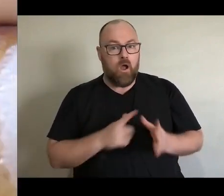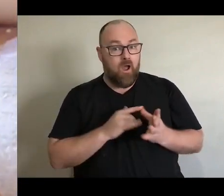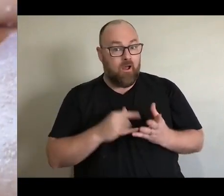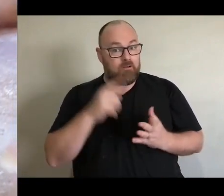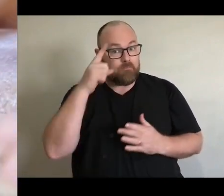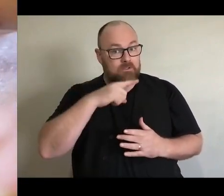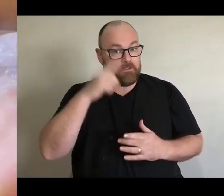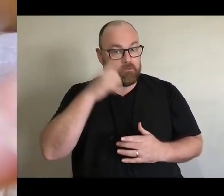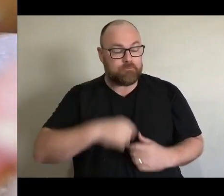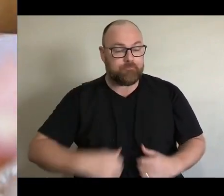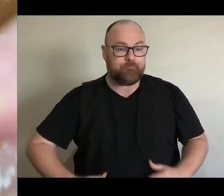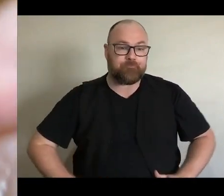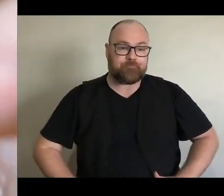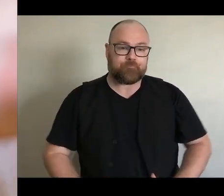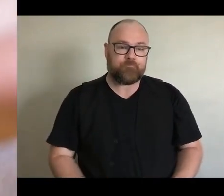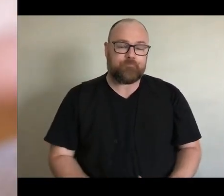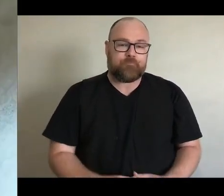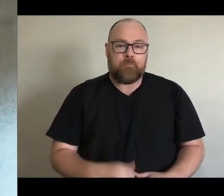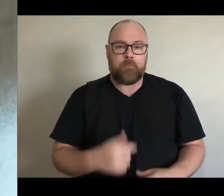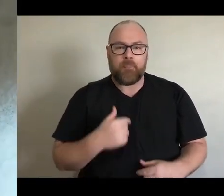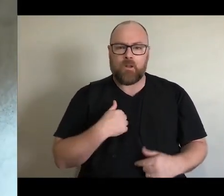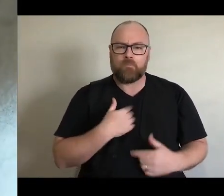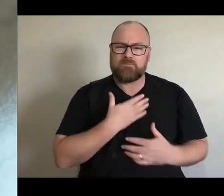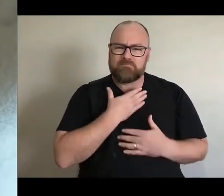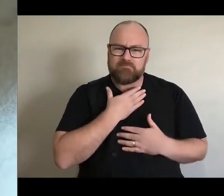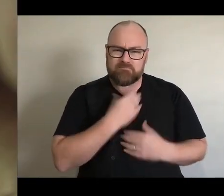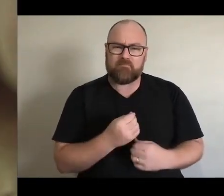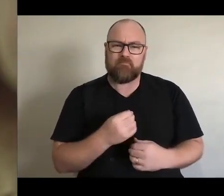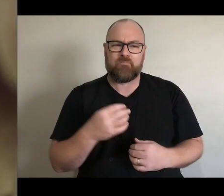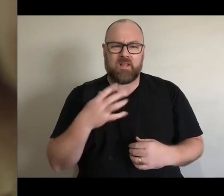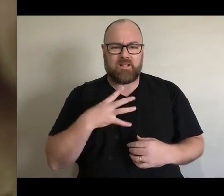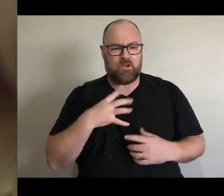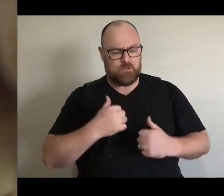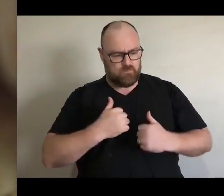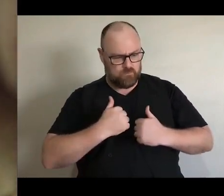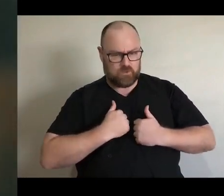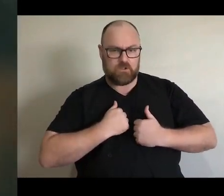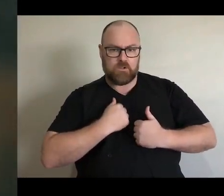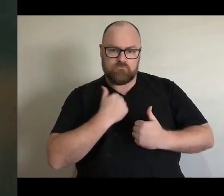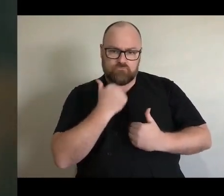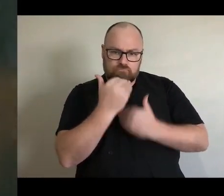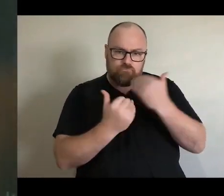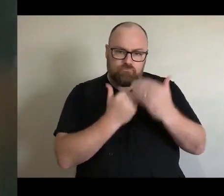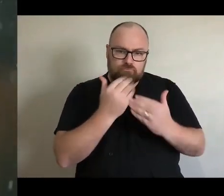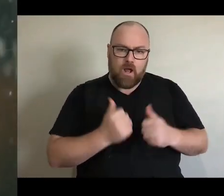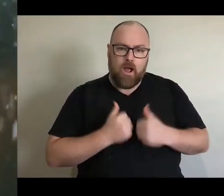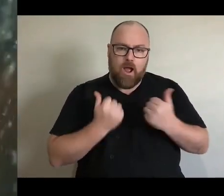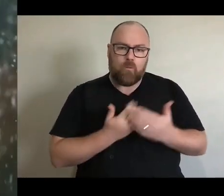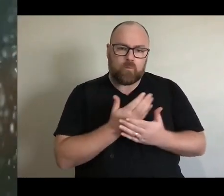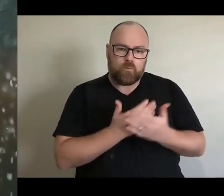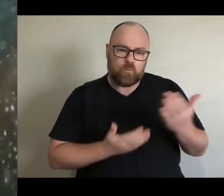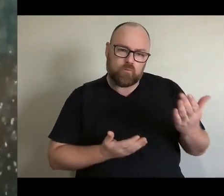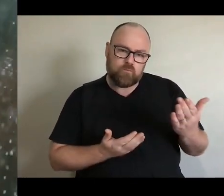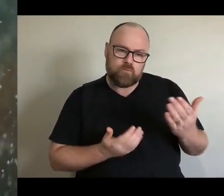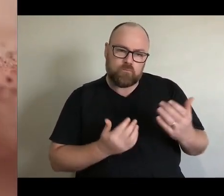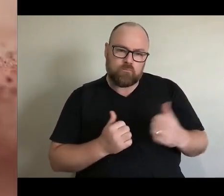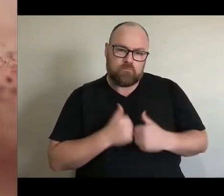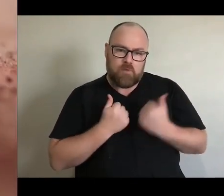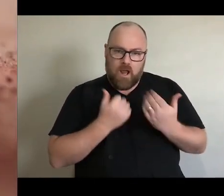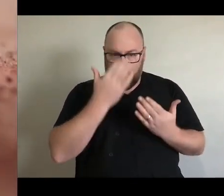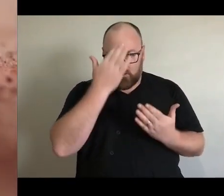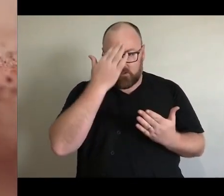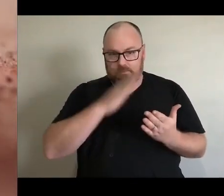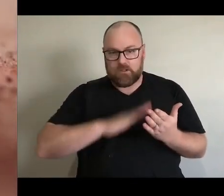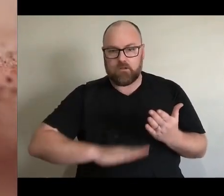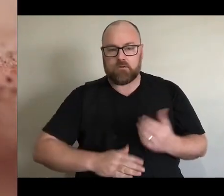We most desperately need to be the storytellers of our experience. We have